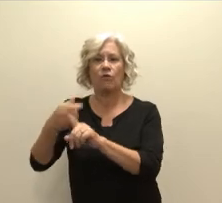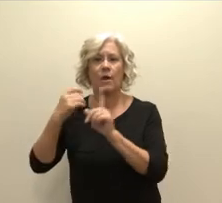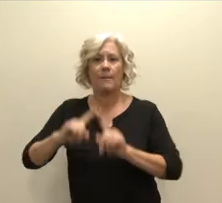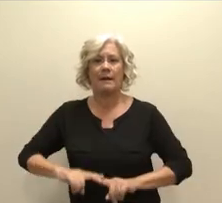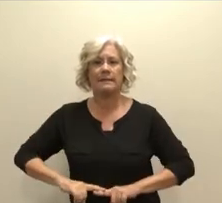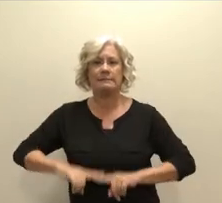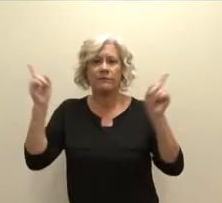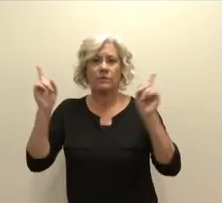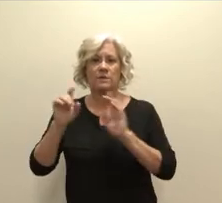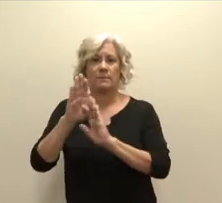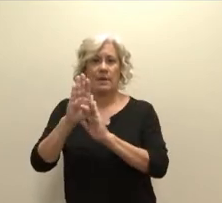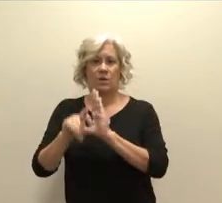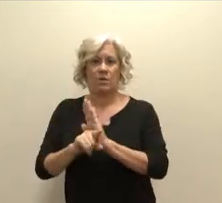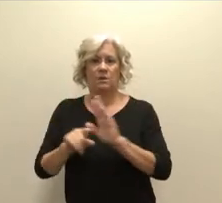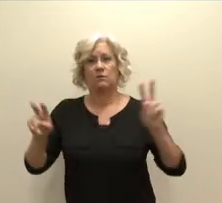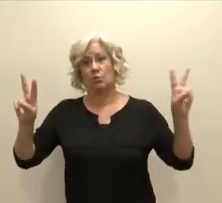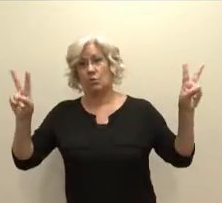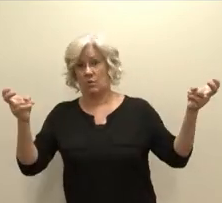different background."